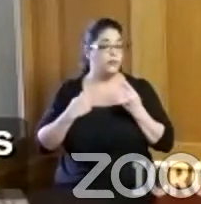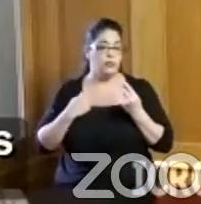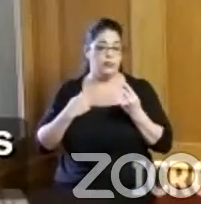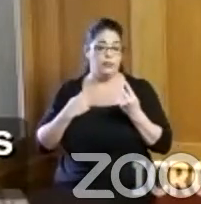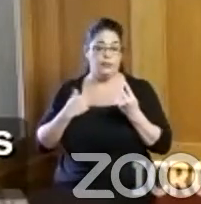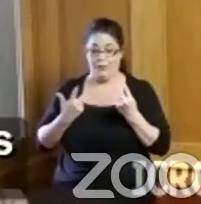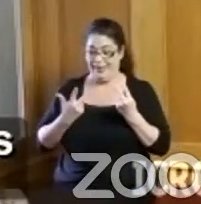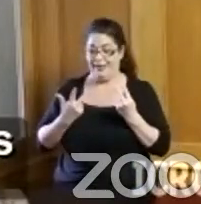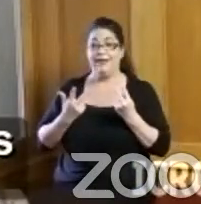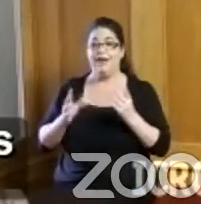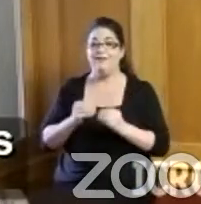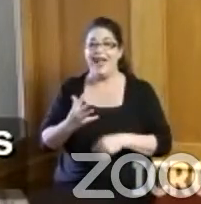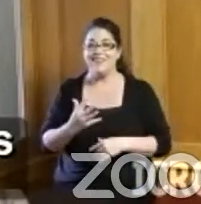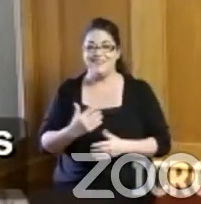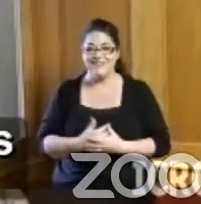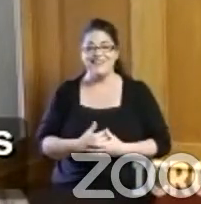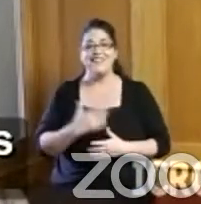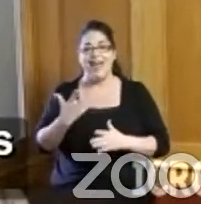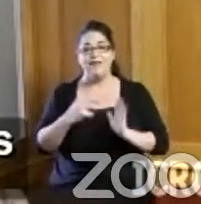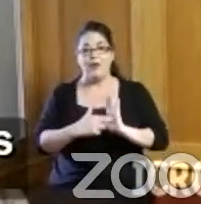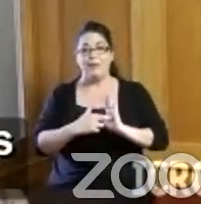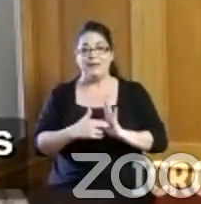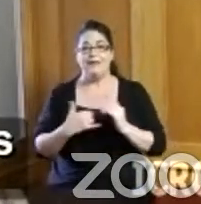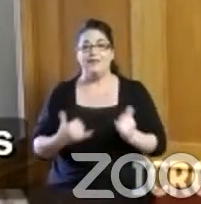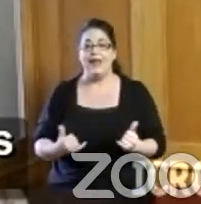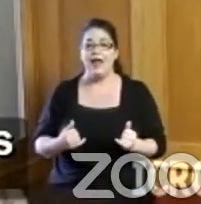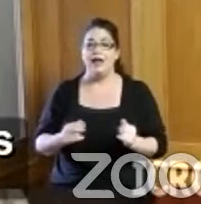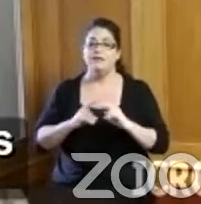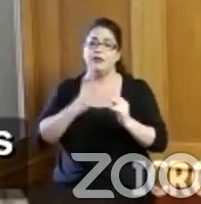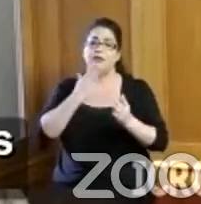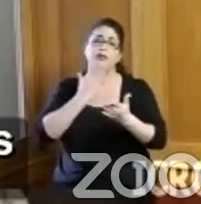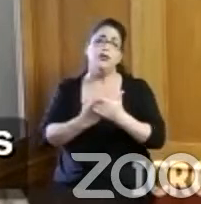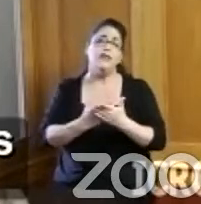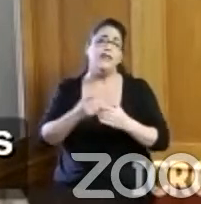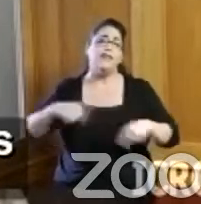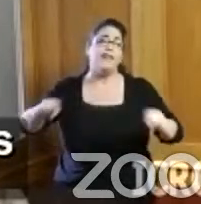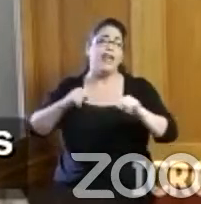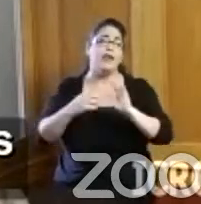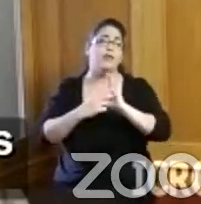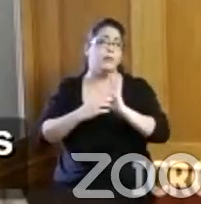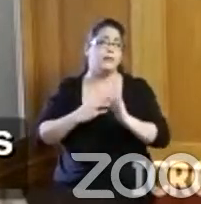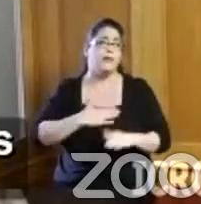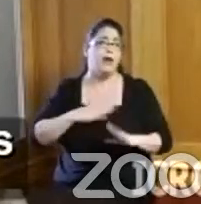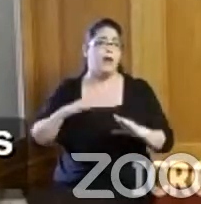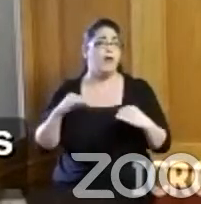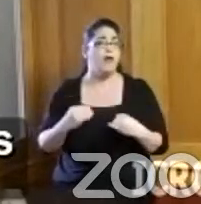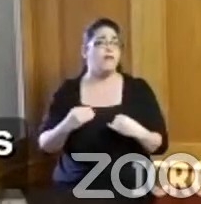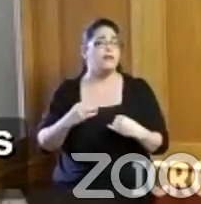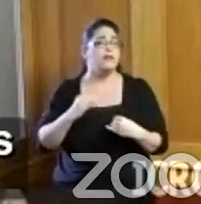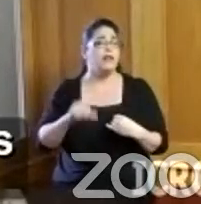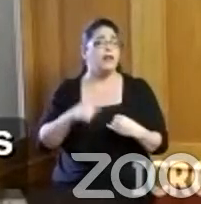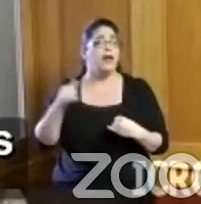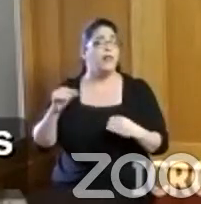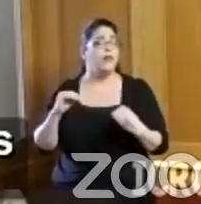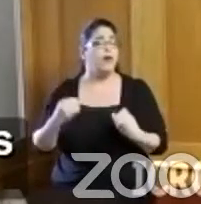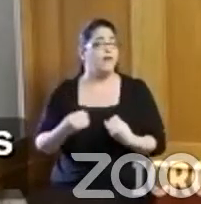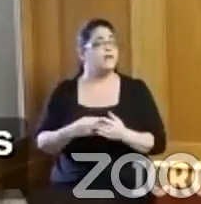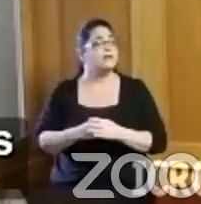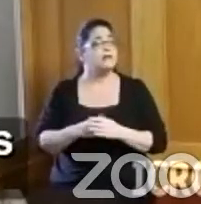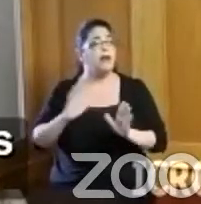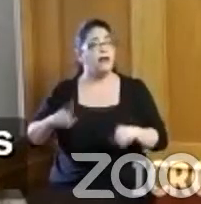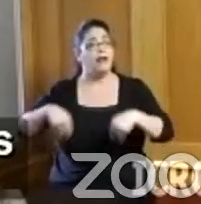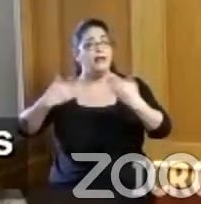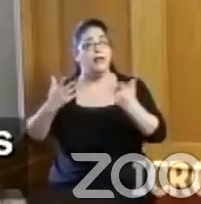We actually have five representatives now, but it's just very good that they can represent my office and the other offices and give